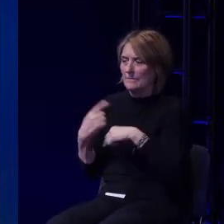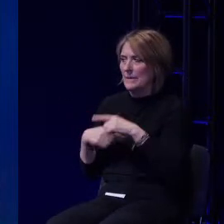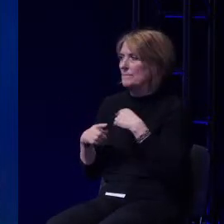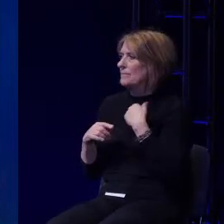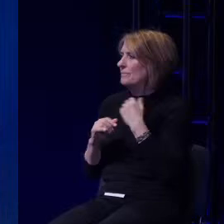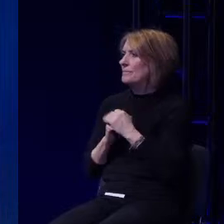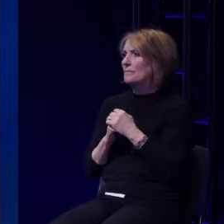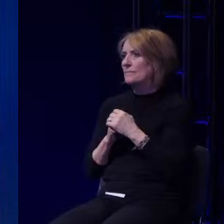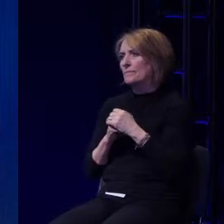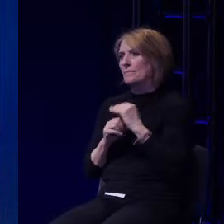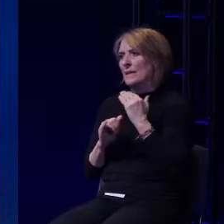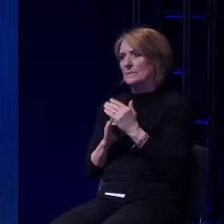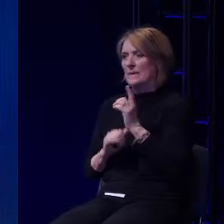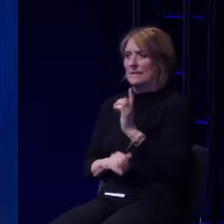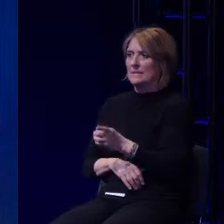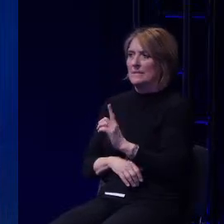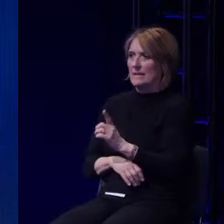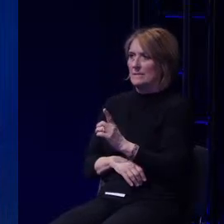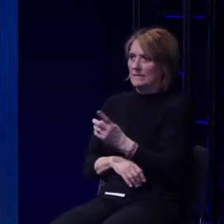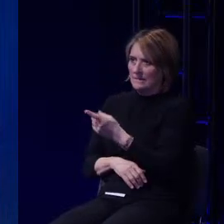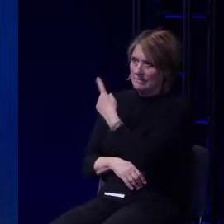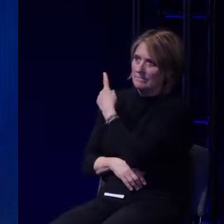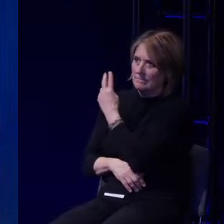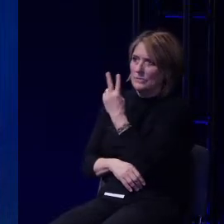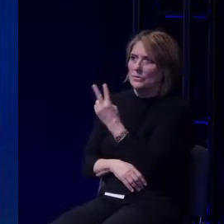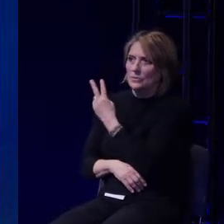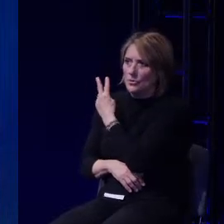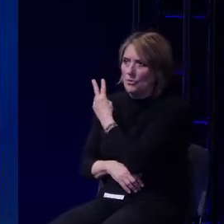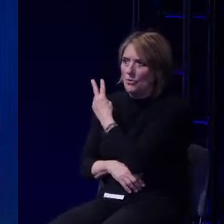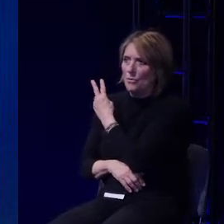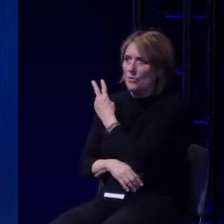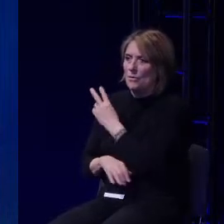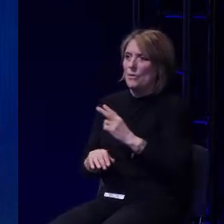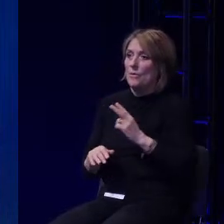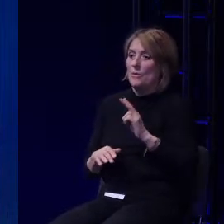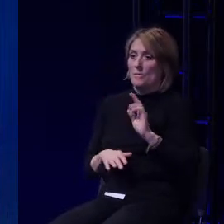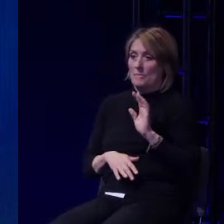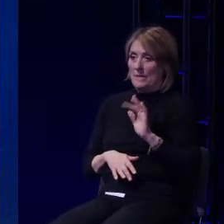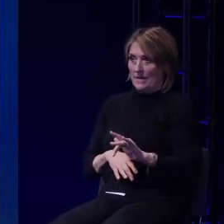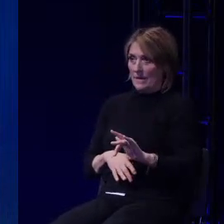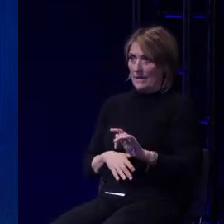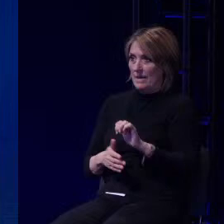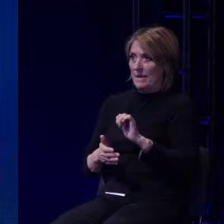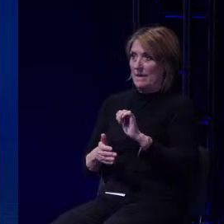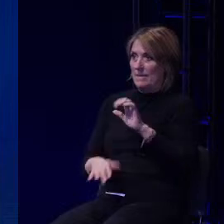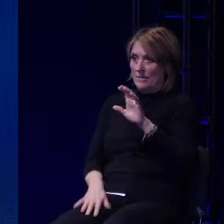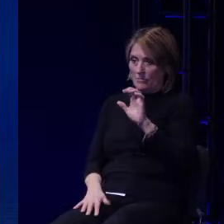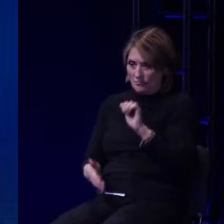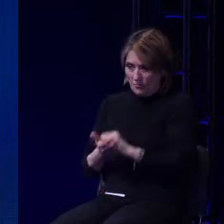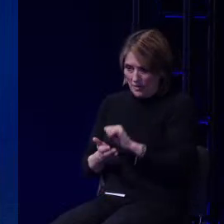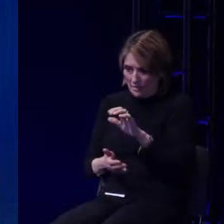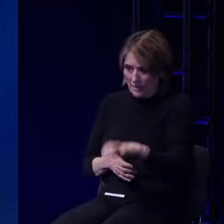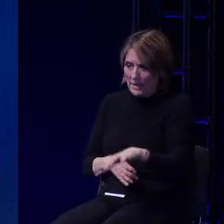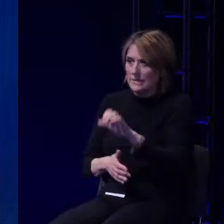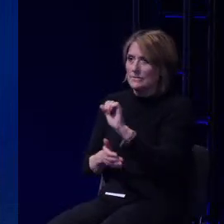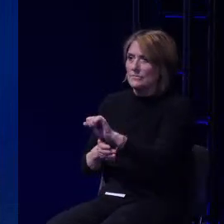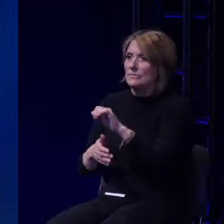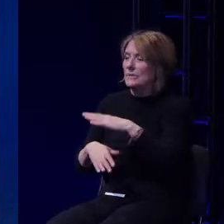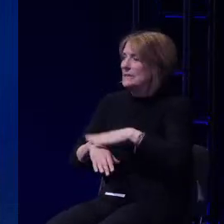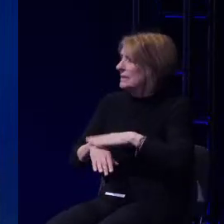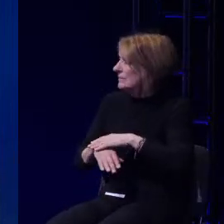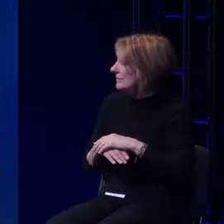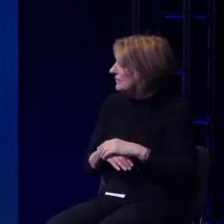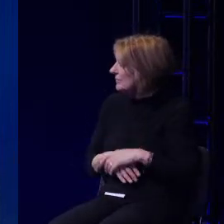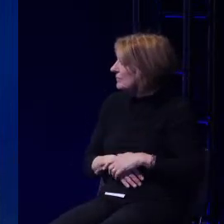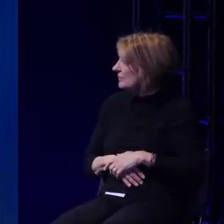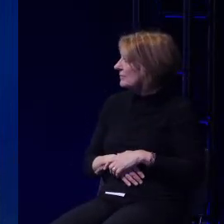ultimately it's that what you just saw, being there in the right place at the right time. Even if it's a drama, you've created all